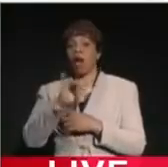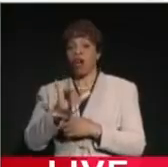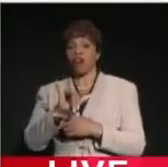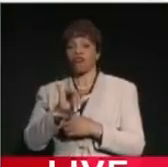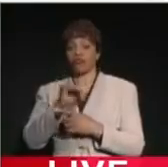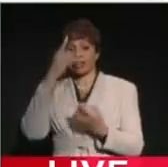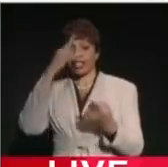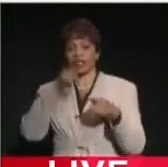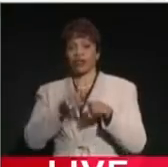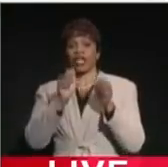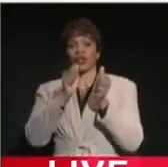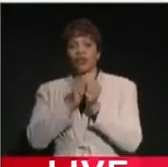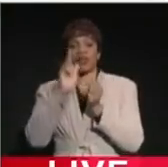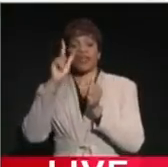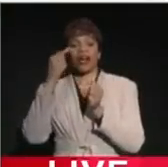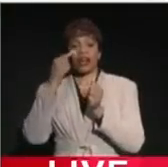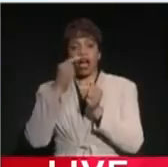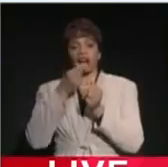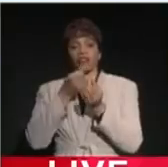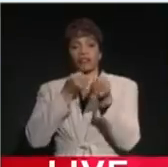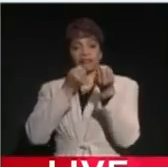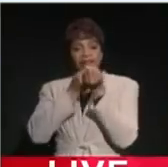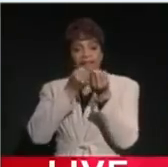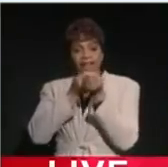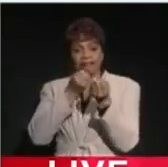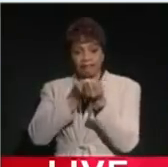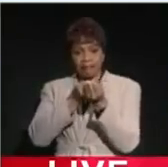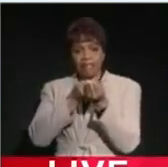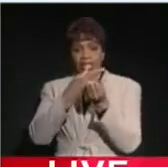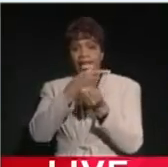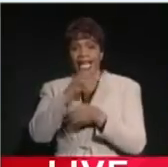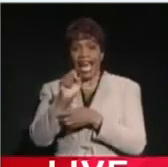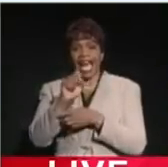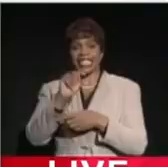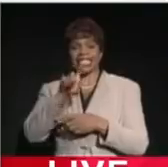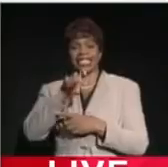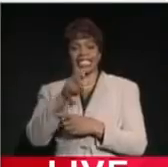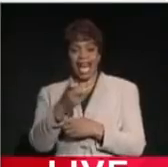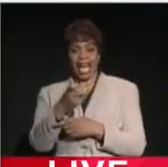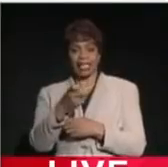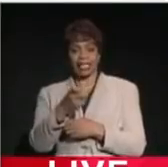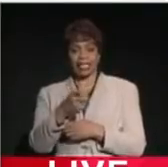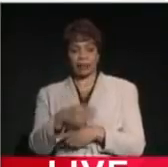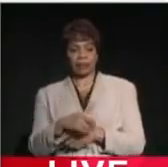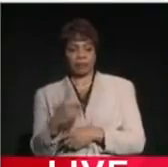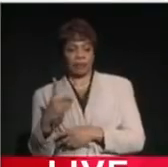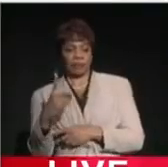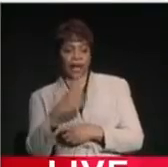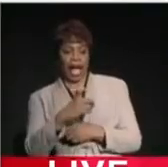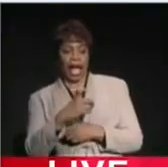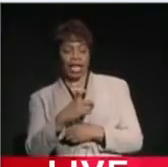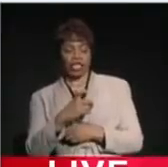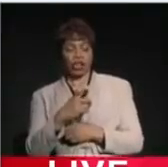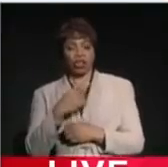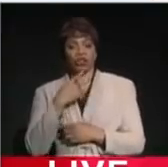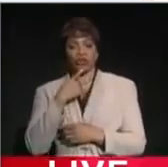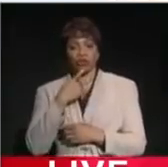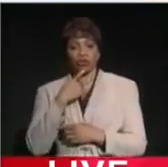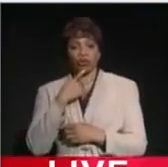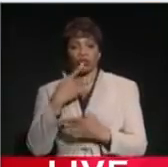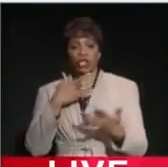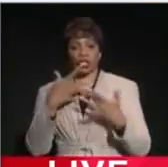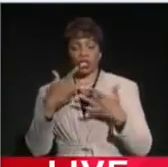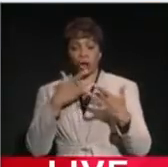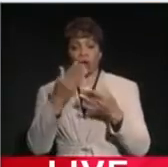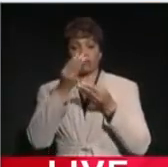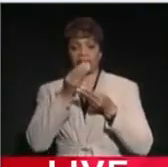and voted in favor and supported the gas tax. You mentioned that you did voice your concern when you did disagree with the